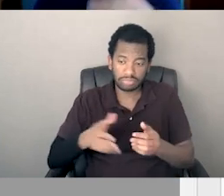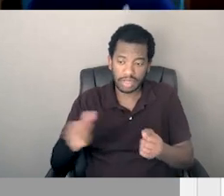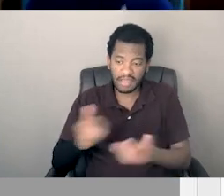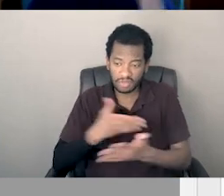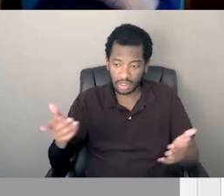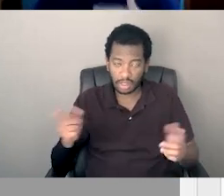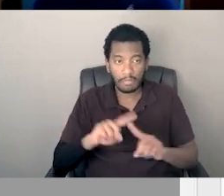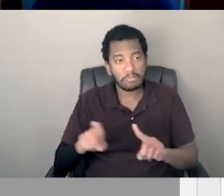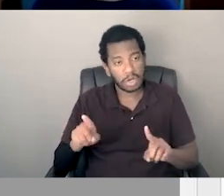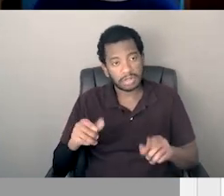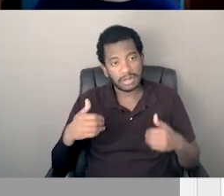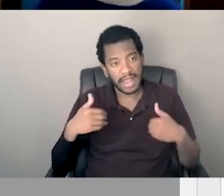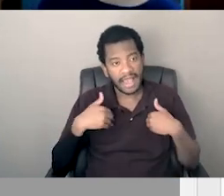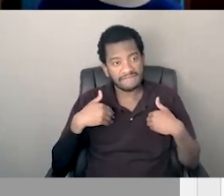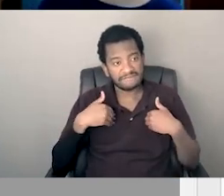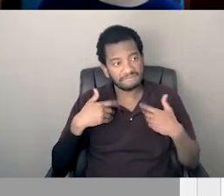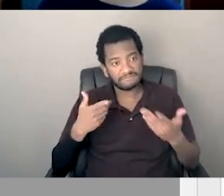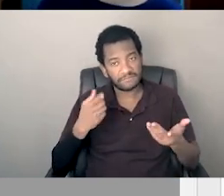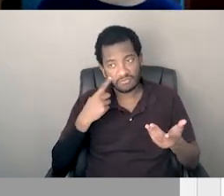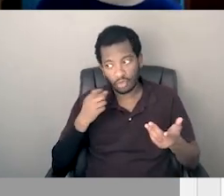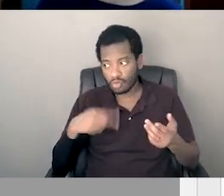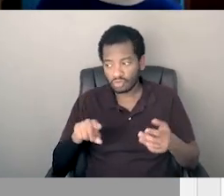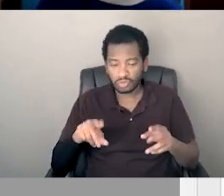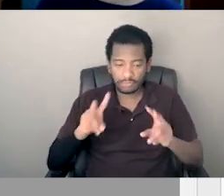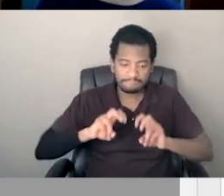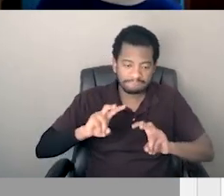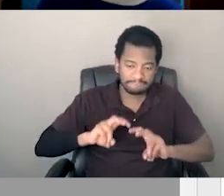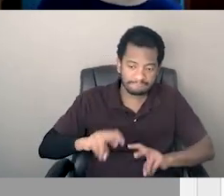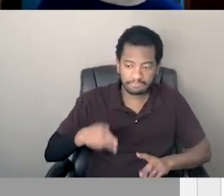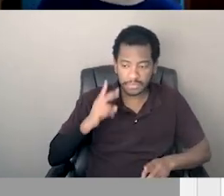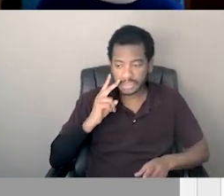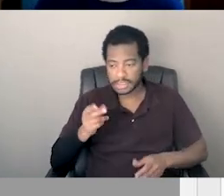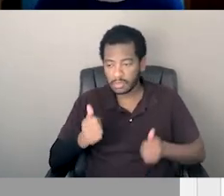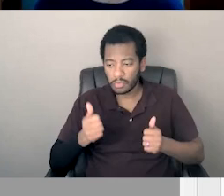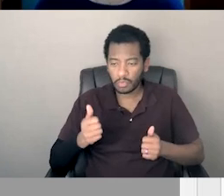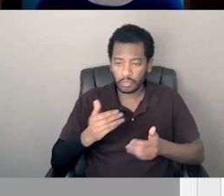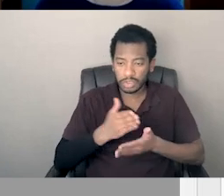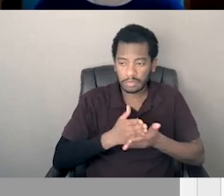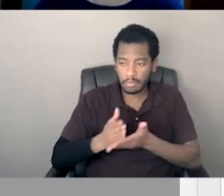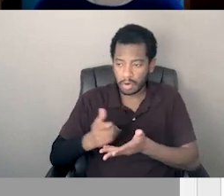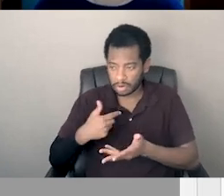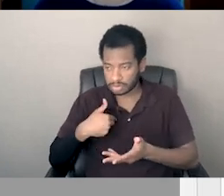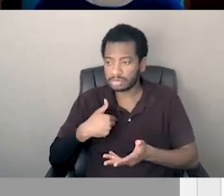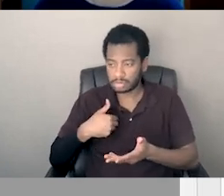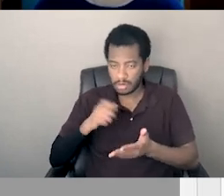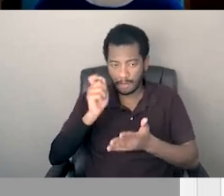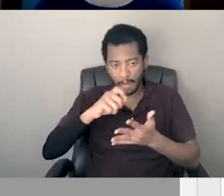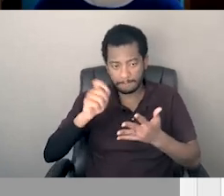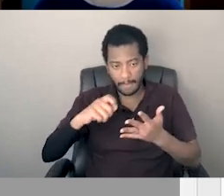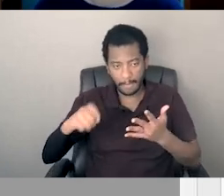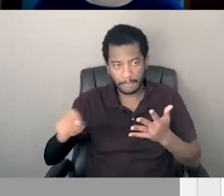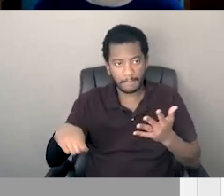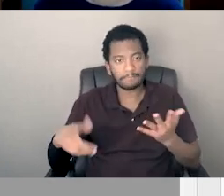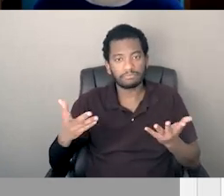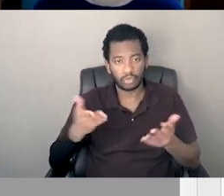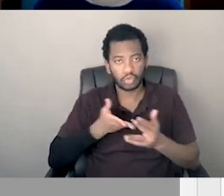check yourself and go through and just see which pieces you are doing as you're moving through building your procurement